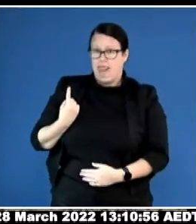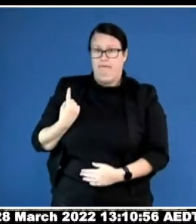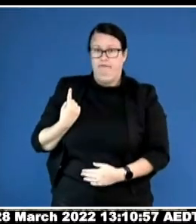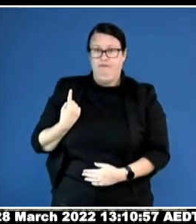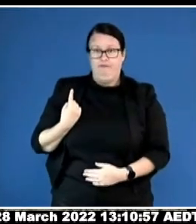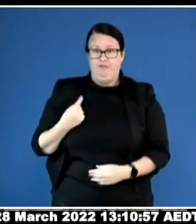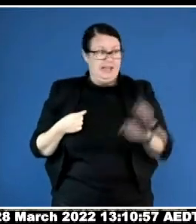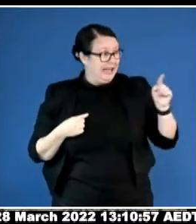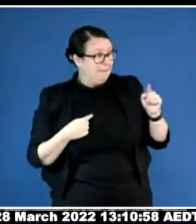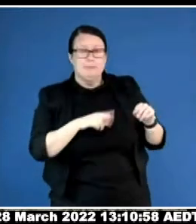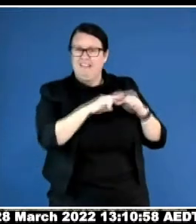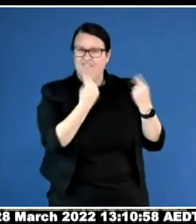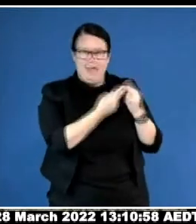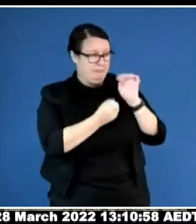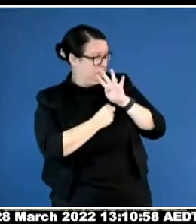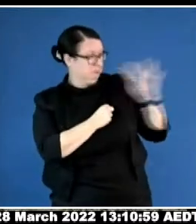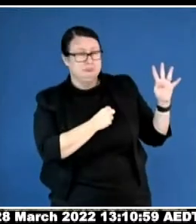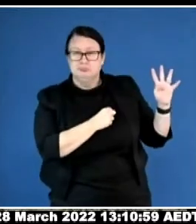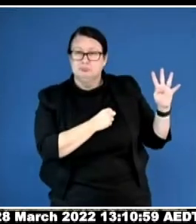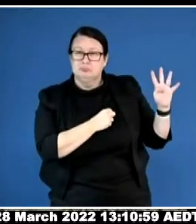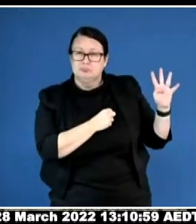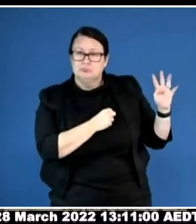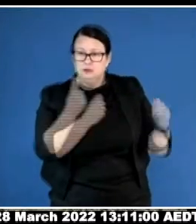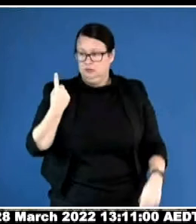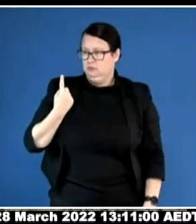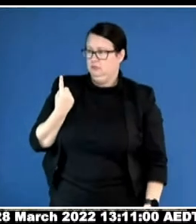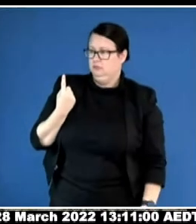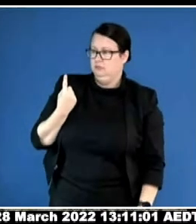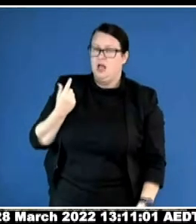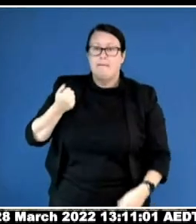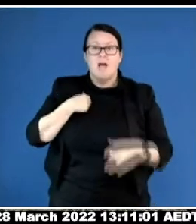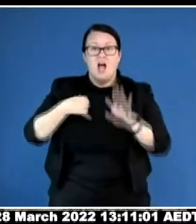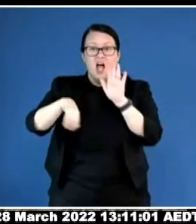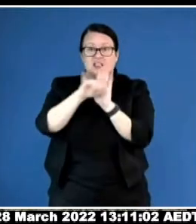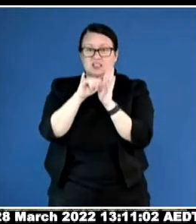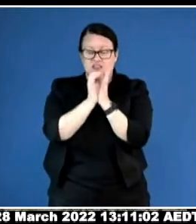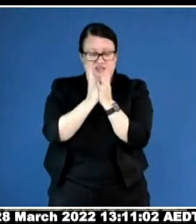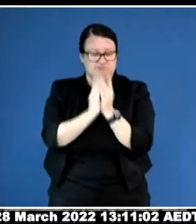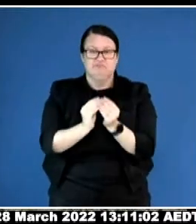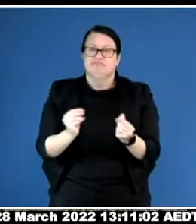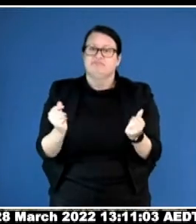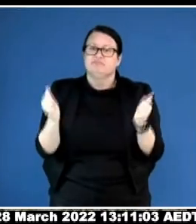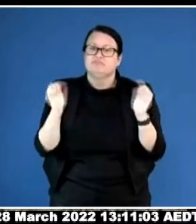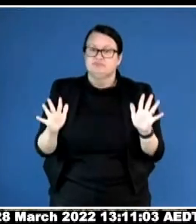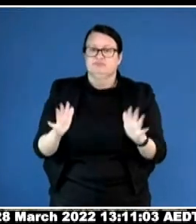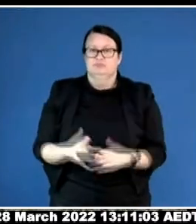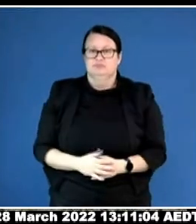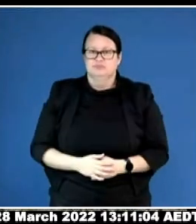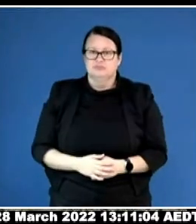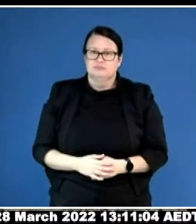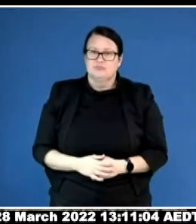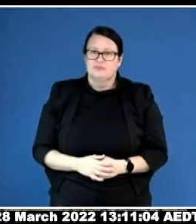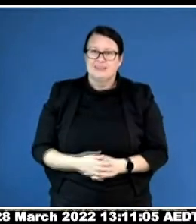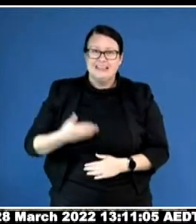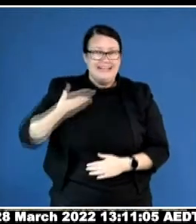there to hear that. I no longer had an identity, and that had been removed from the process. He was given